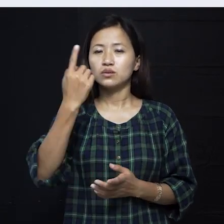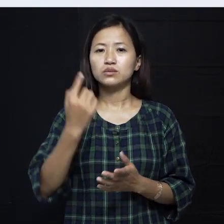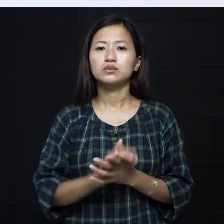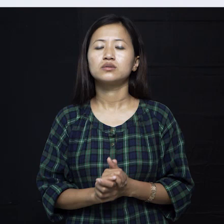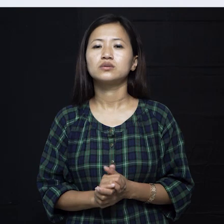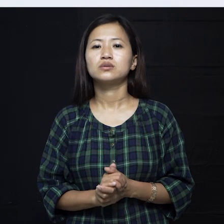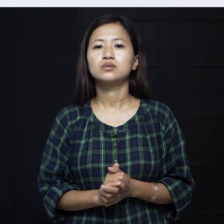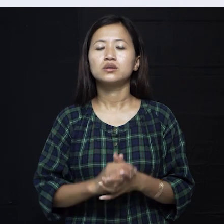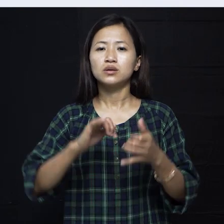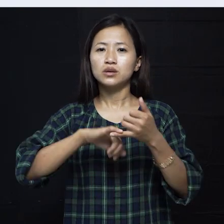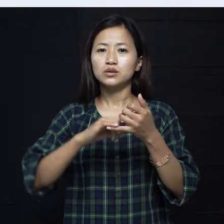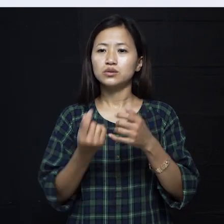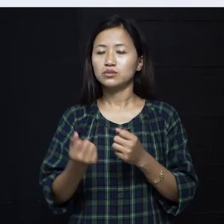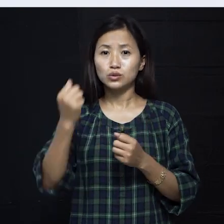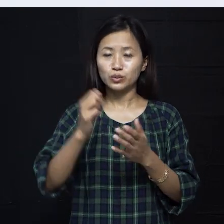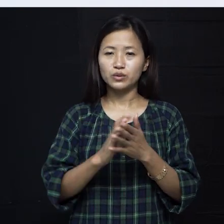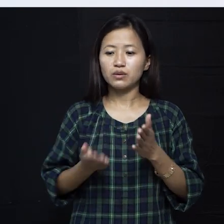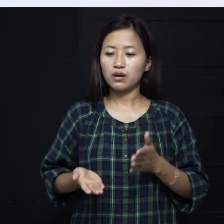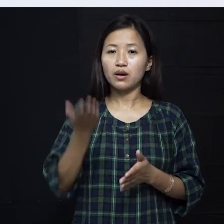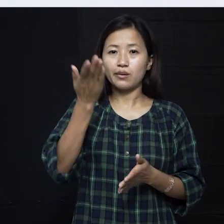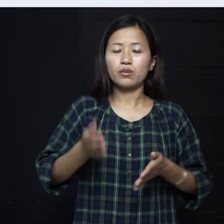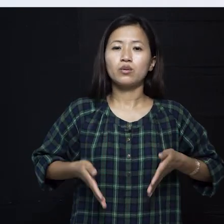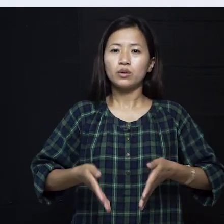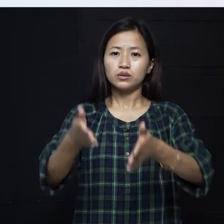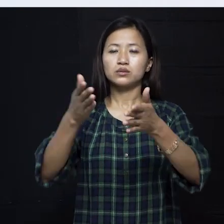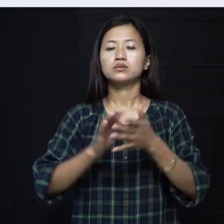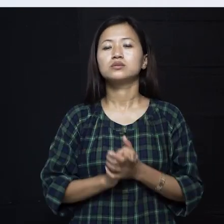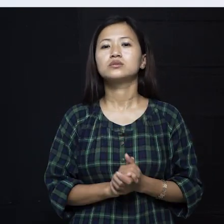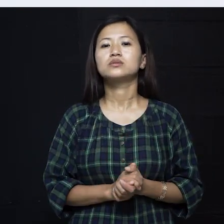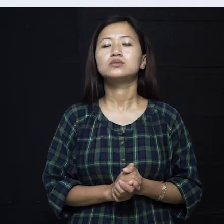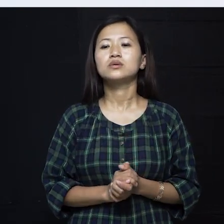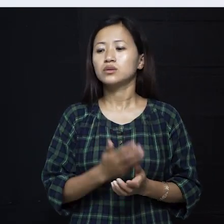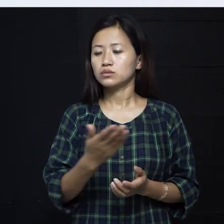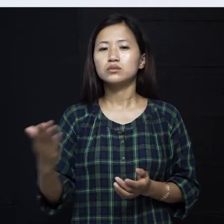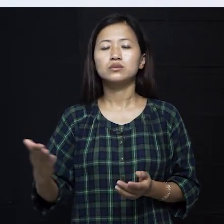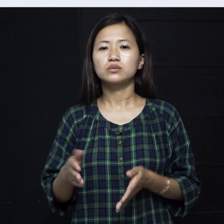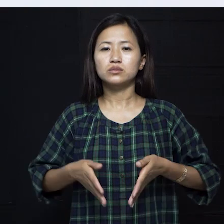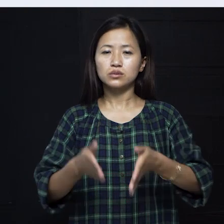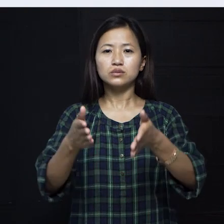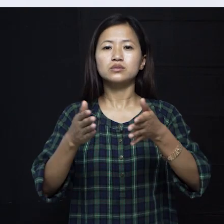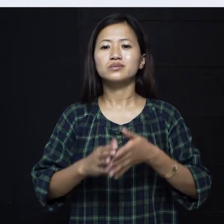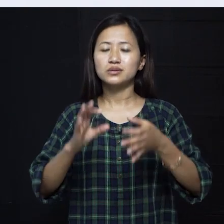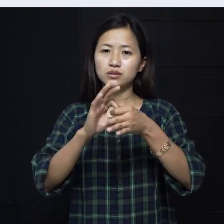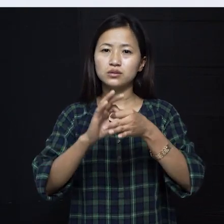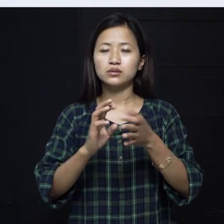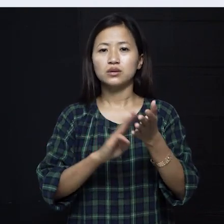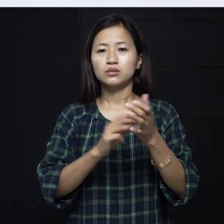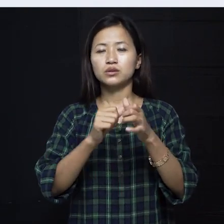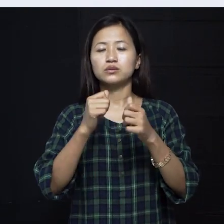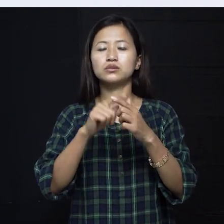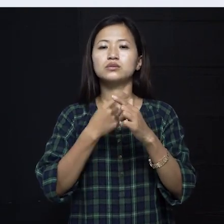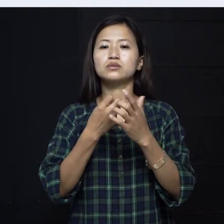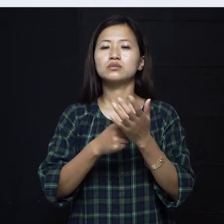called as the superhighways. So superhighways means we are talking about those roads which connect the major